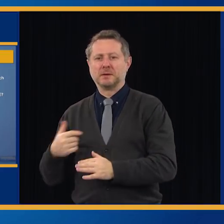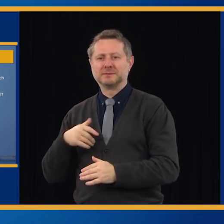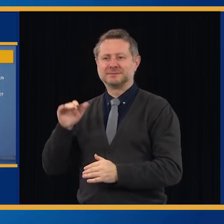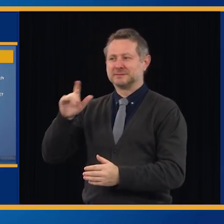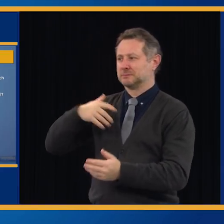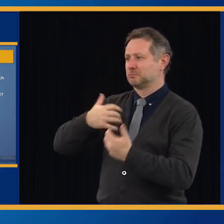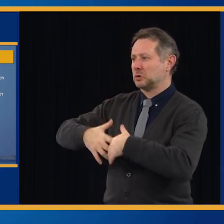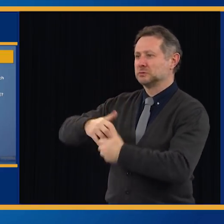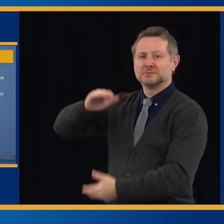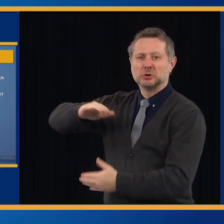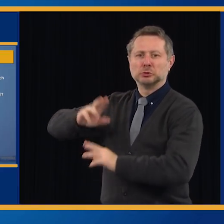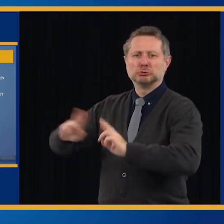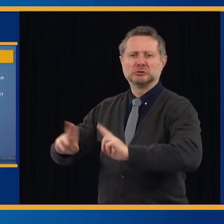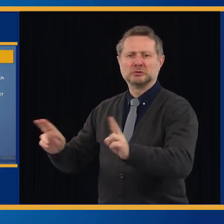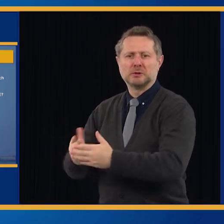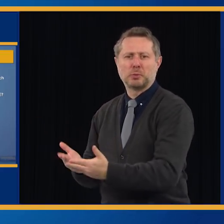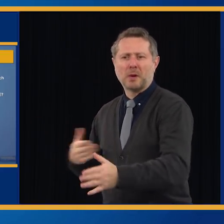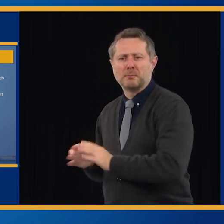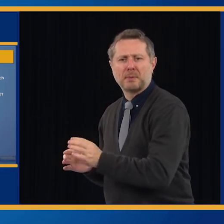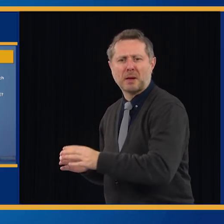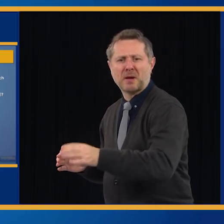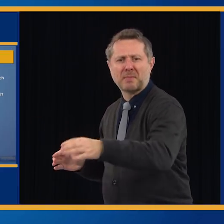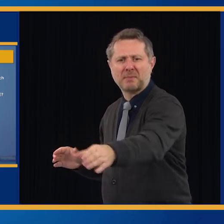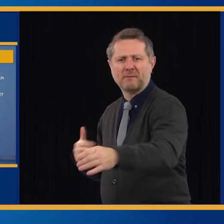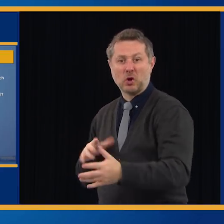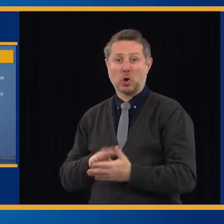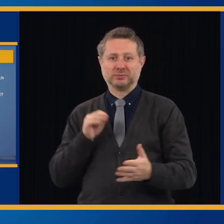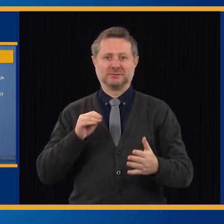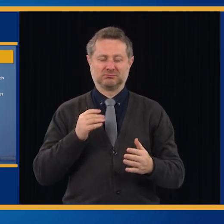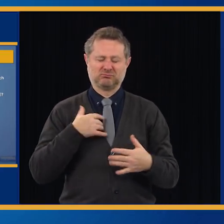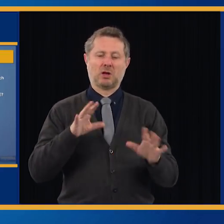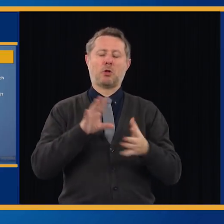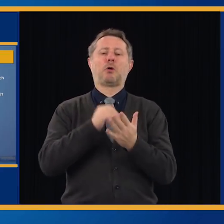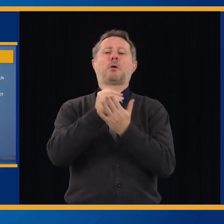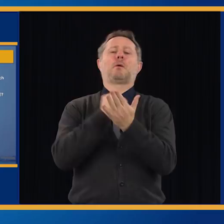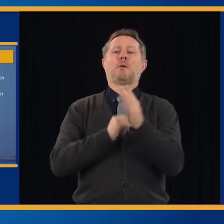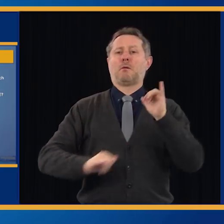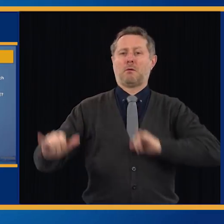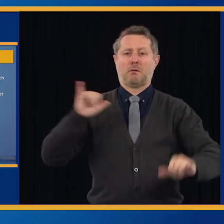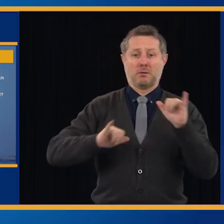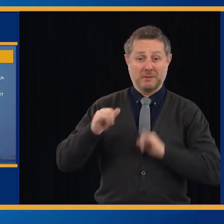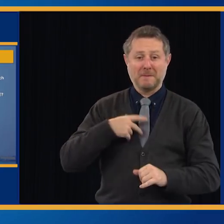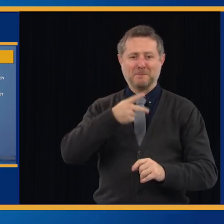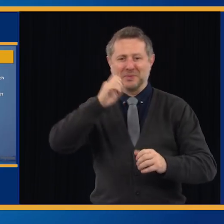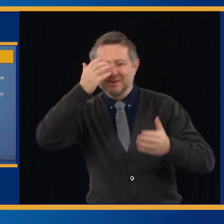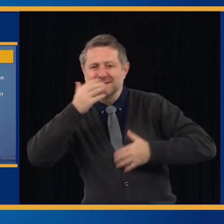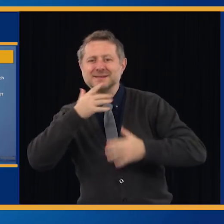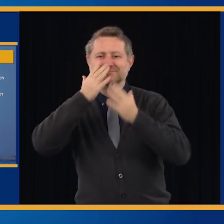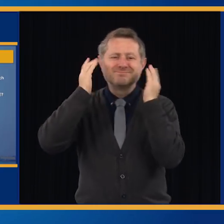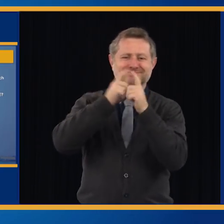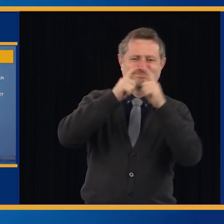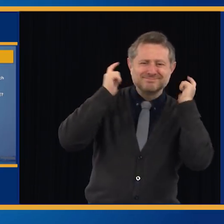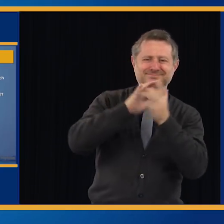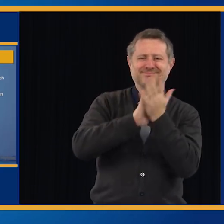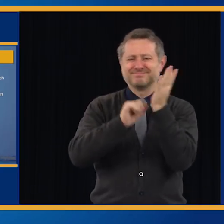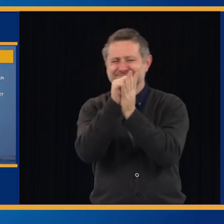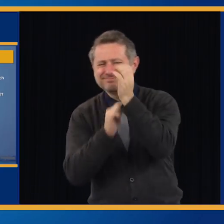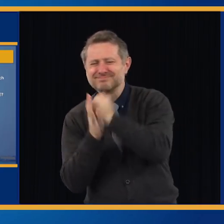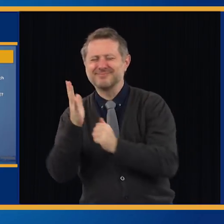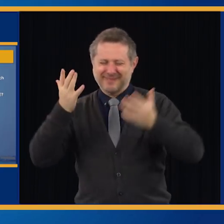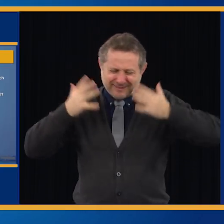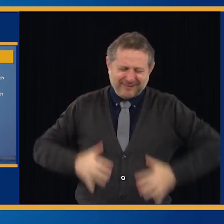lessons here. One is you have to have the PPE, you have to have the masks, you have to have the gown. There's an international demand on